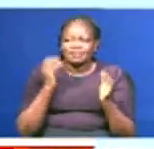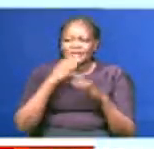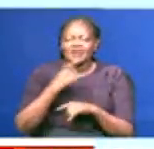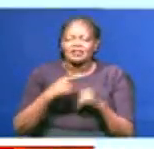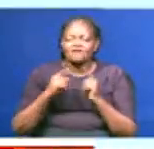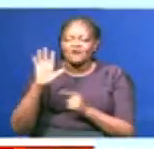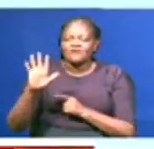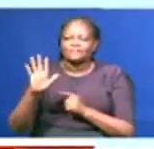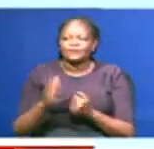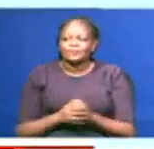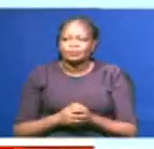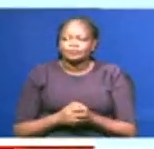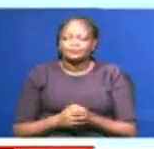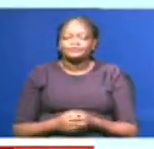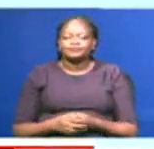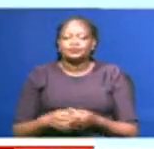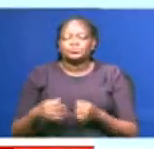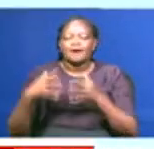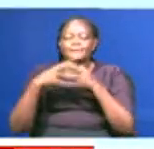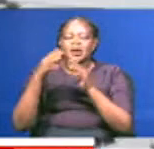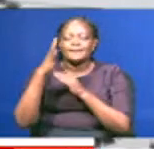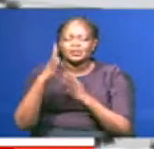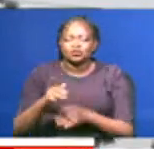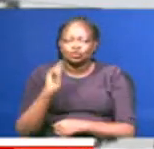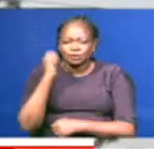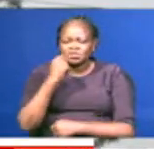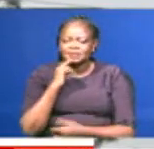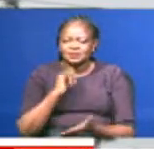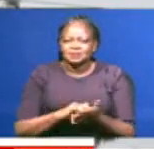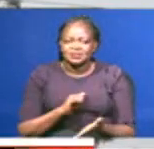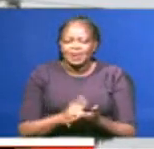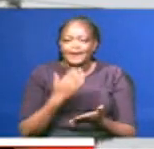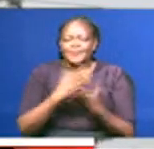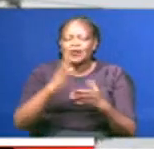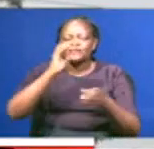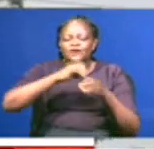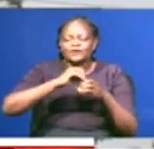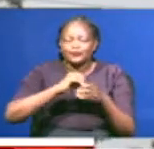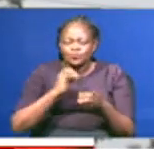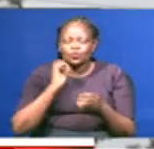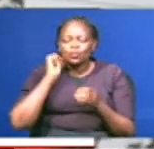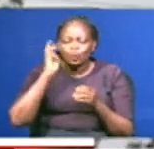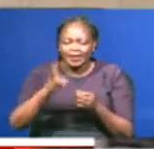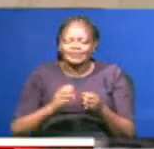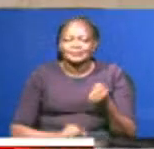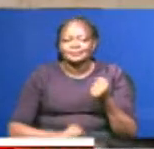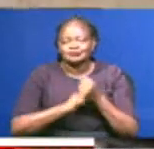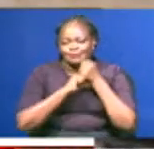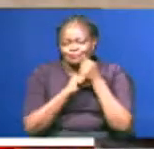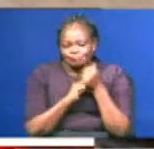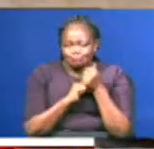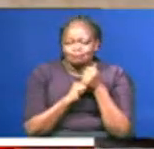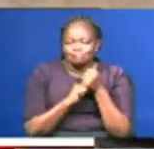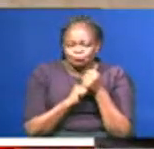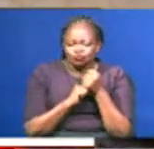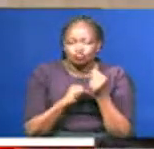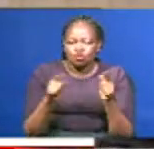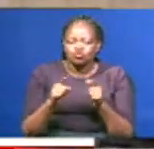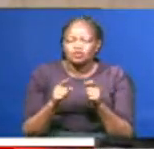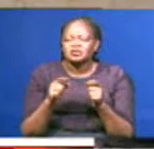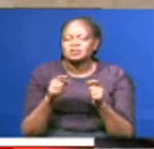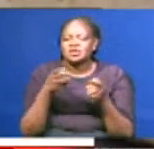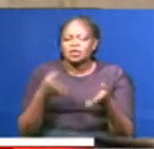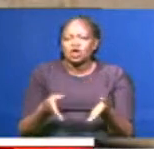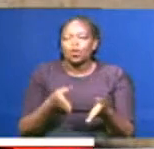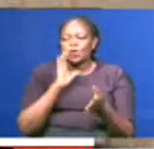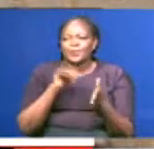5 years. U.S. Ambassador to Kenya Meg Whitman says part of the investments will also go towards mitigating the current water shortage that has been caused